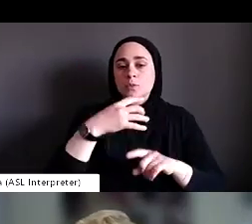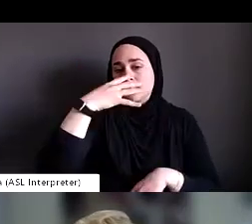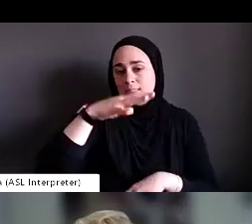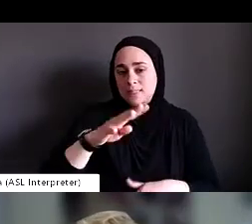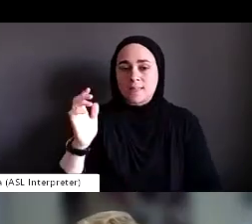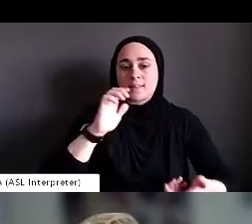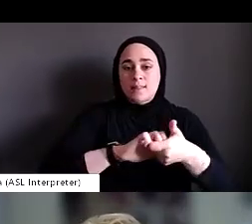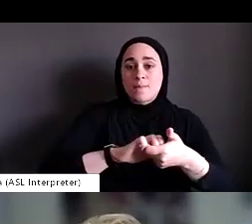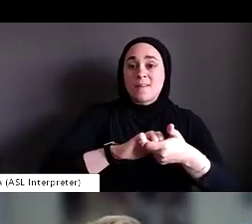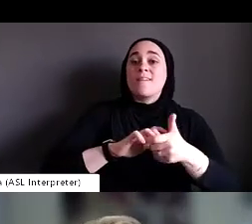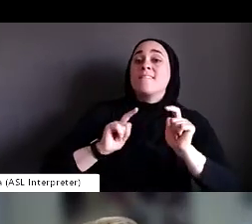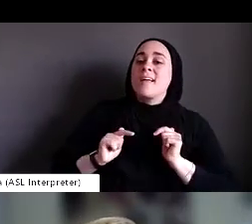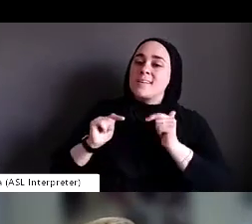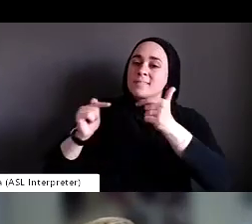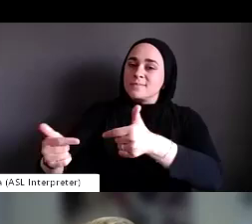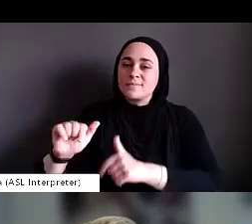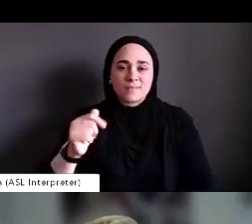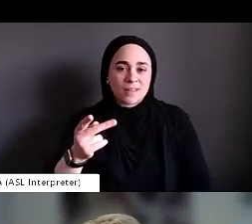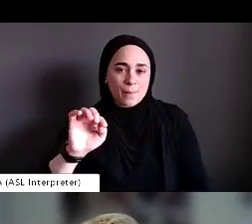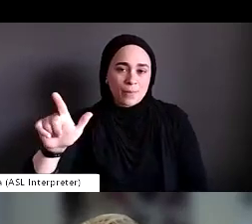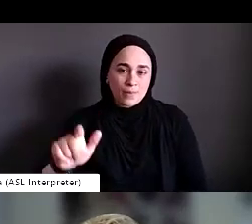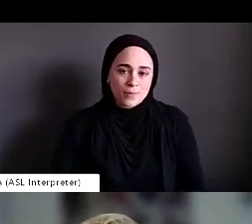I'll turn it over to April.